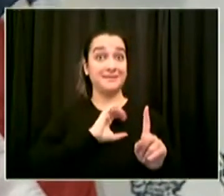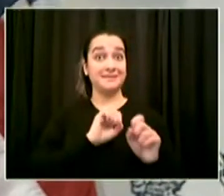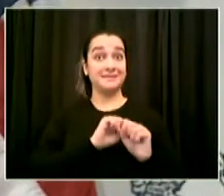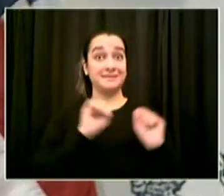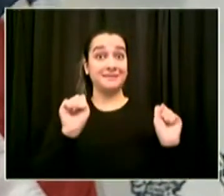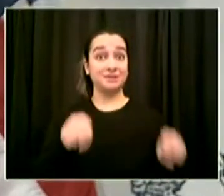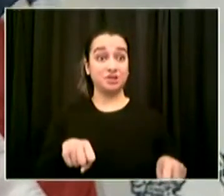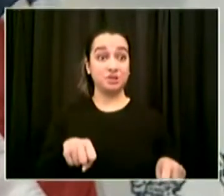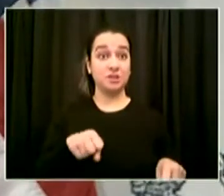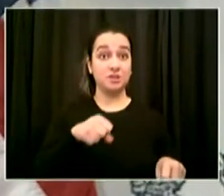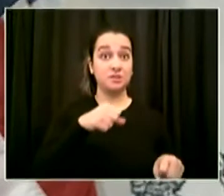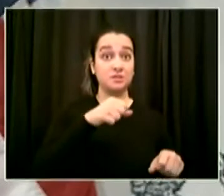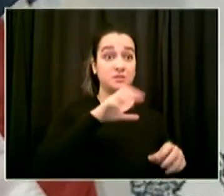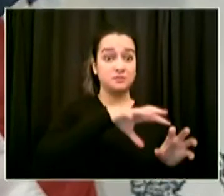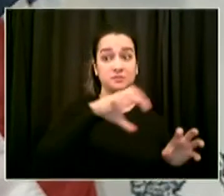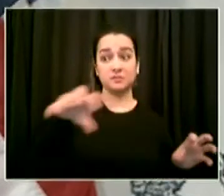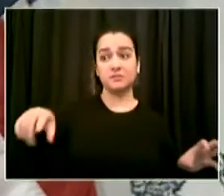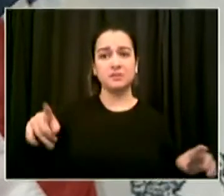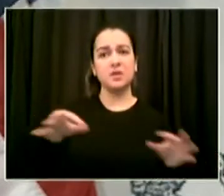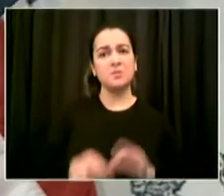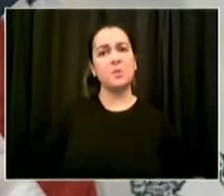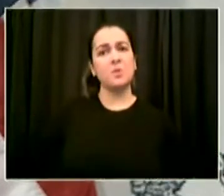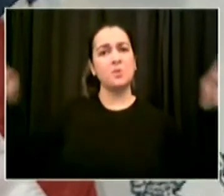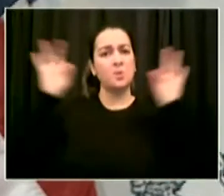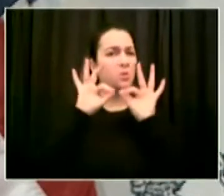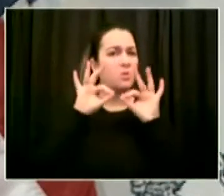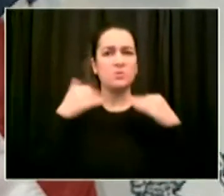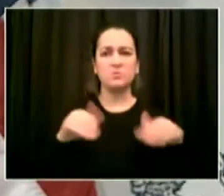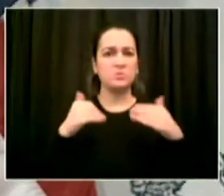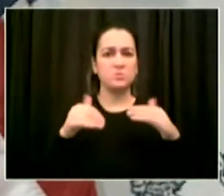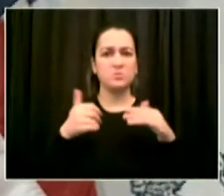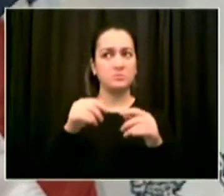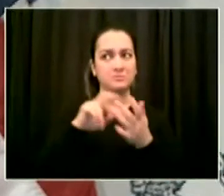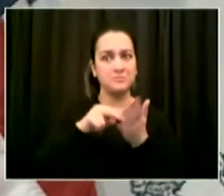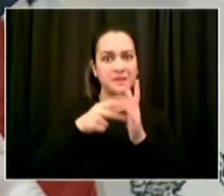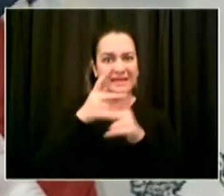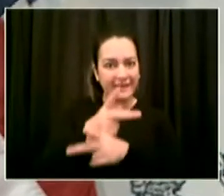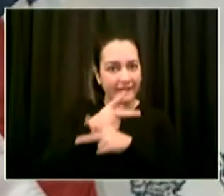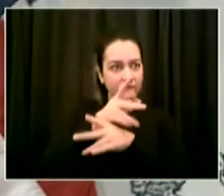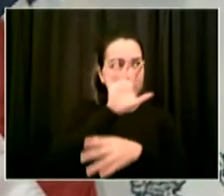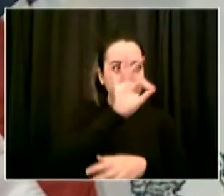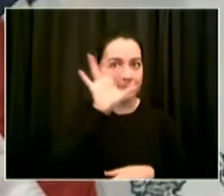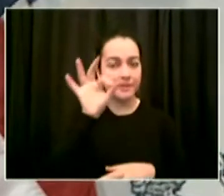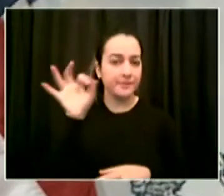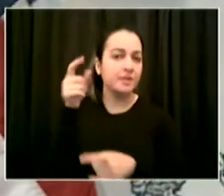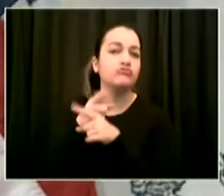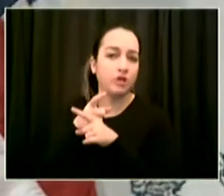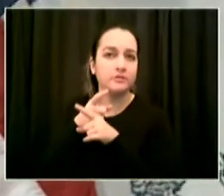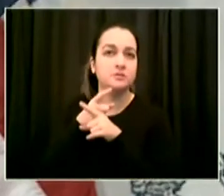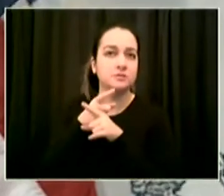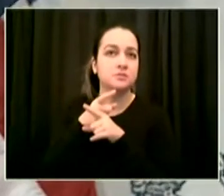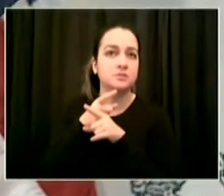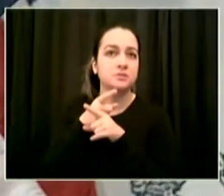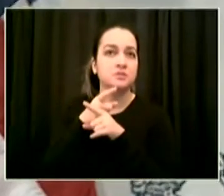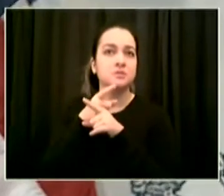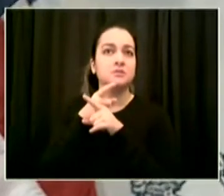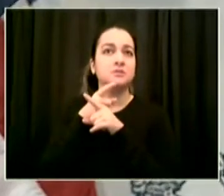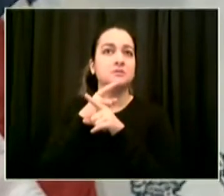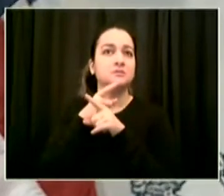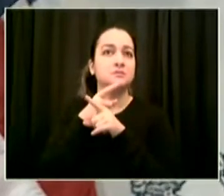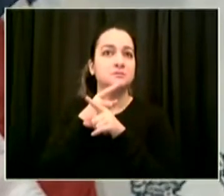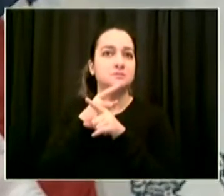they'd approach the issues, listen to the questions and concerns, have real answers. It's a good audition. You want that. You want to see